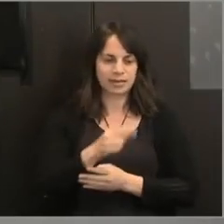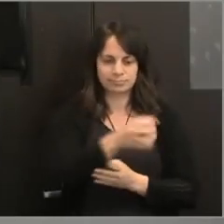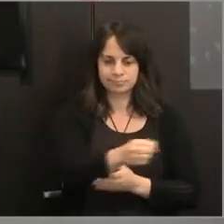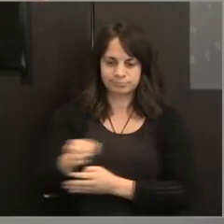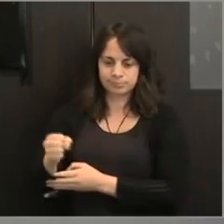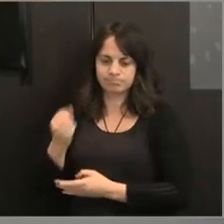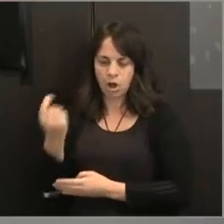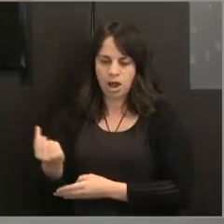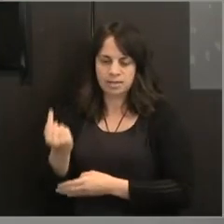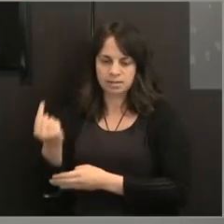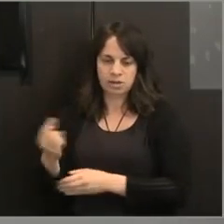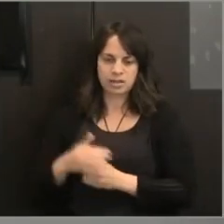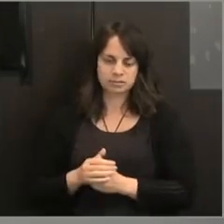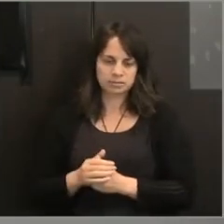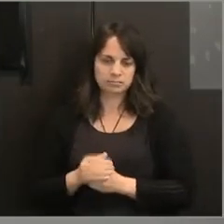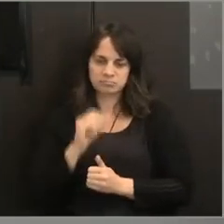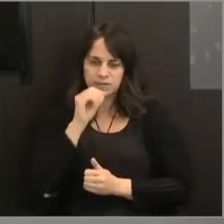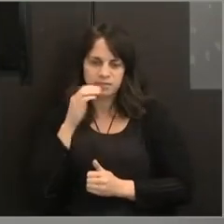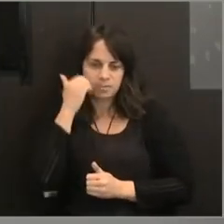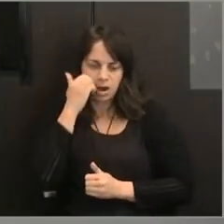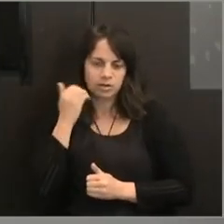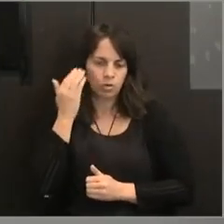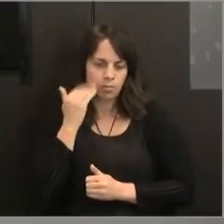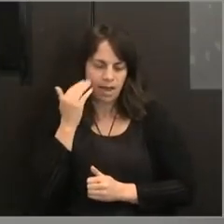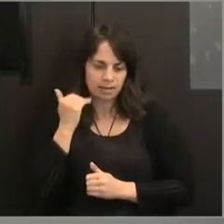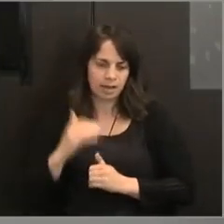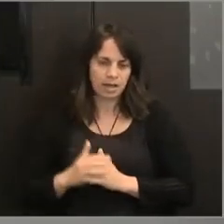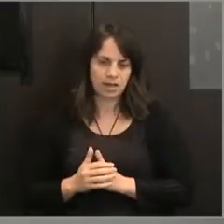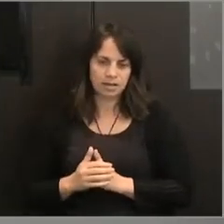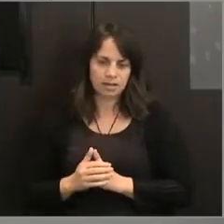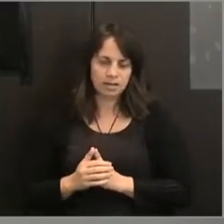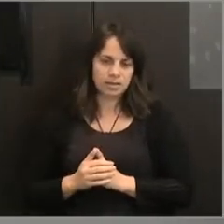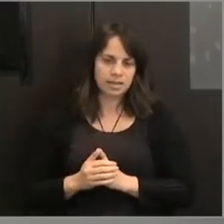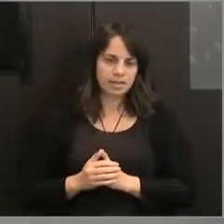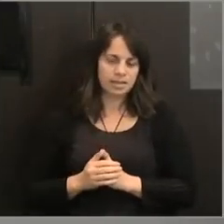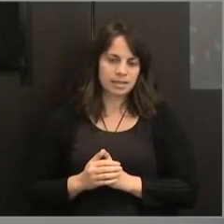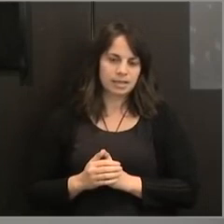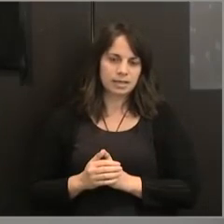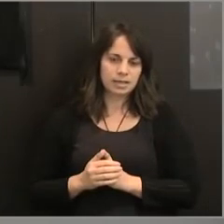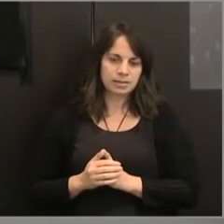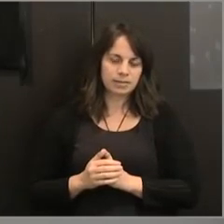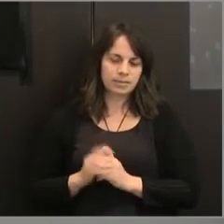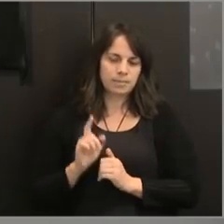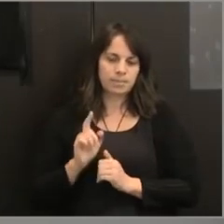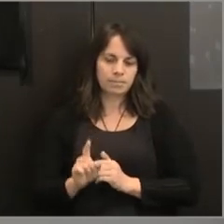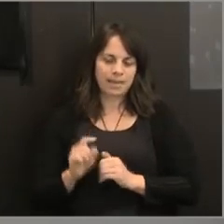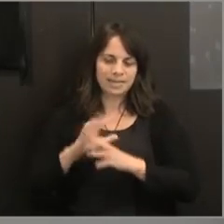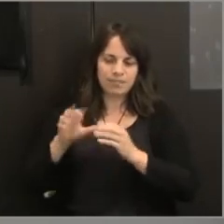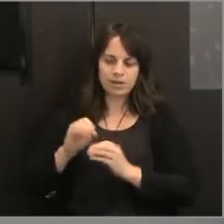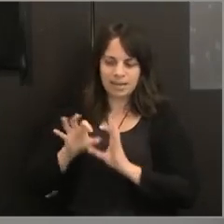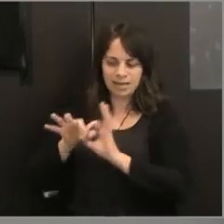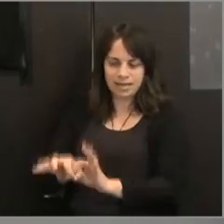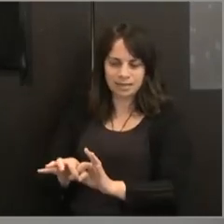the child is Māori or Pākehā or whatever. It's the interests of that individual child which are